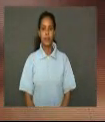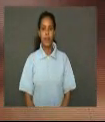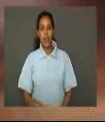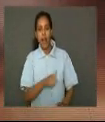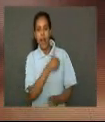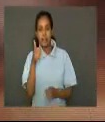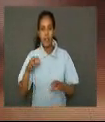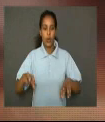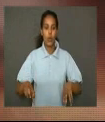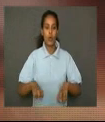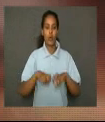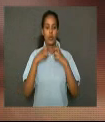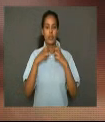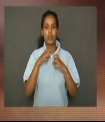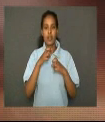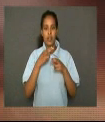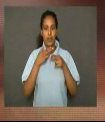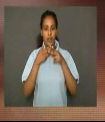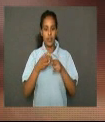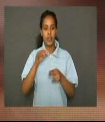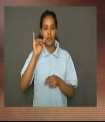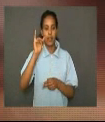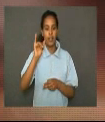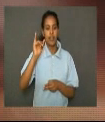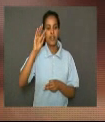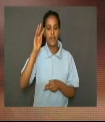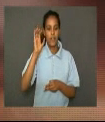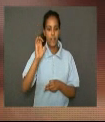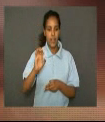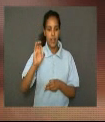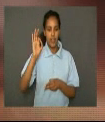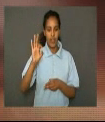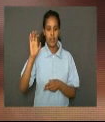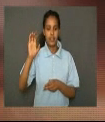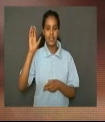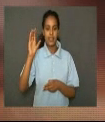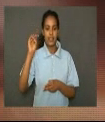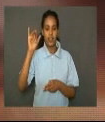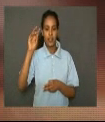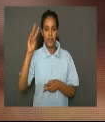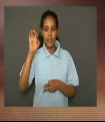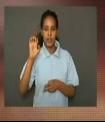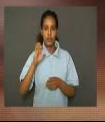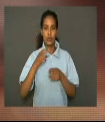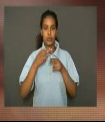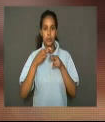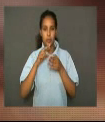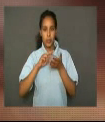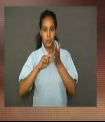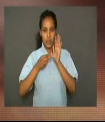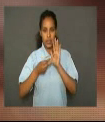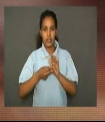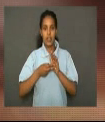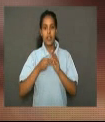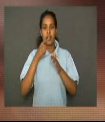Other collisions are called effective, which means that a reaction